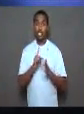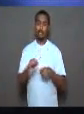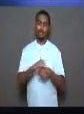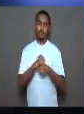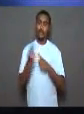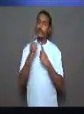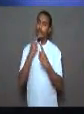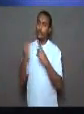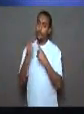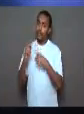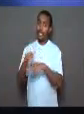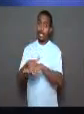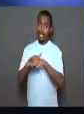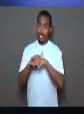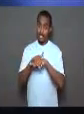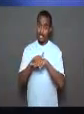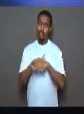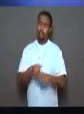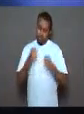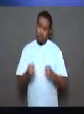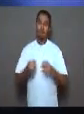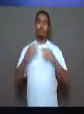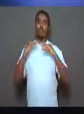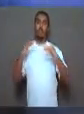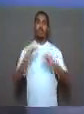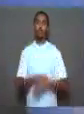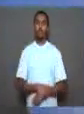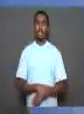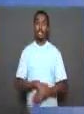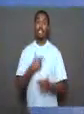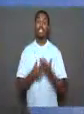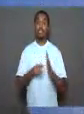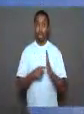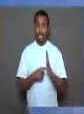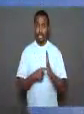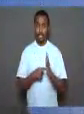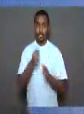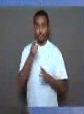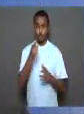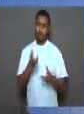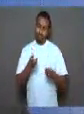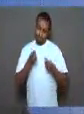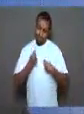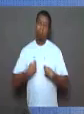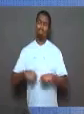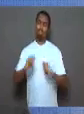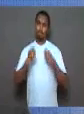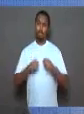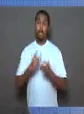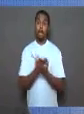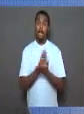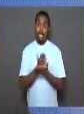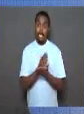speaking English as often as possible. This means that you should try